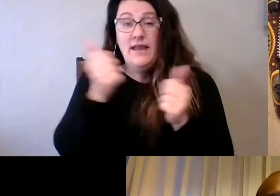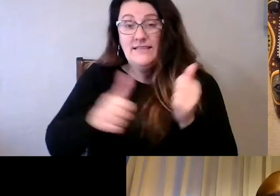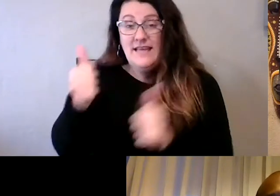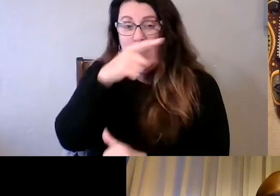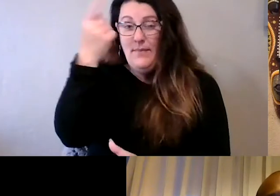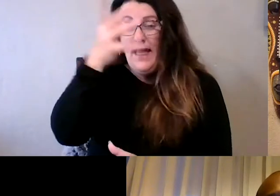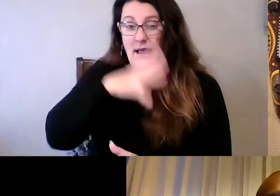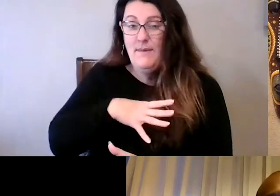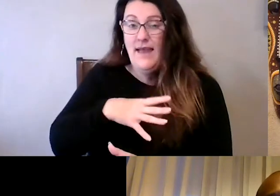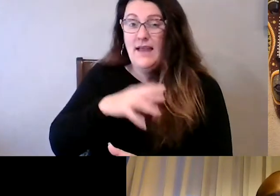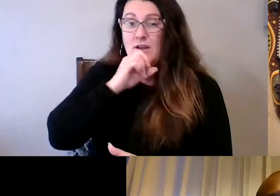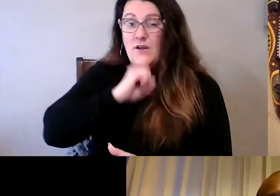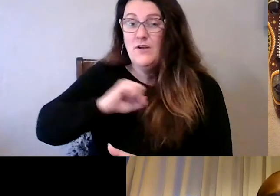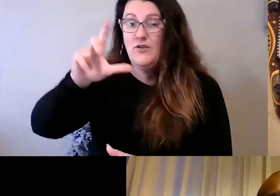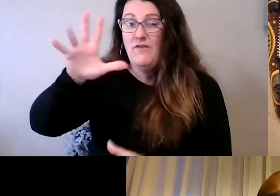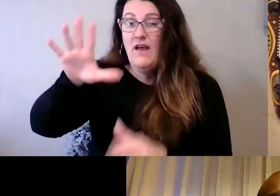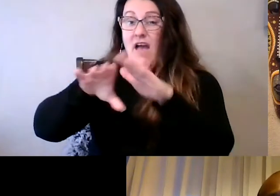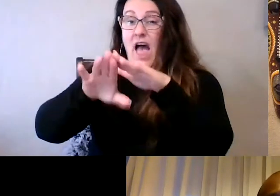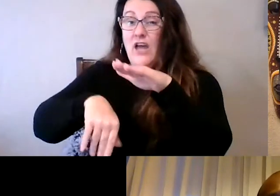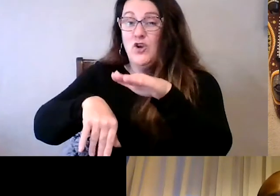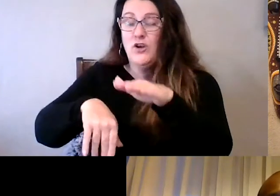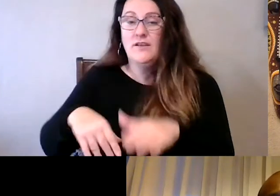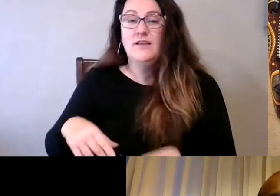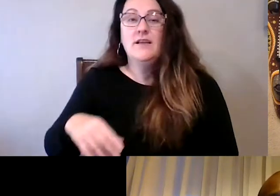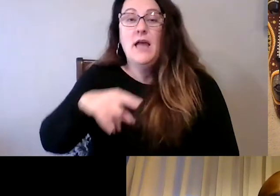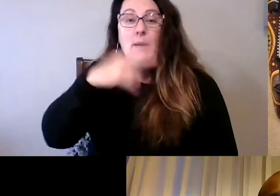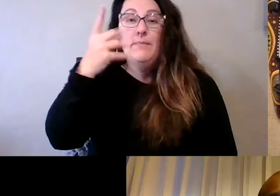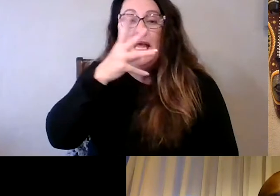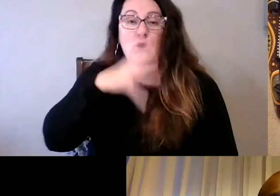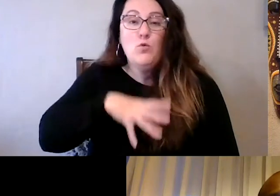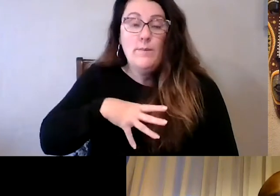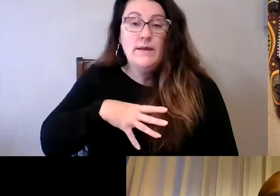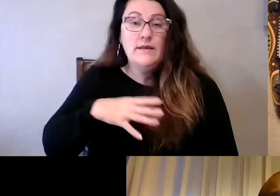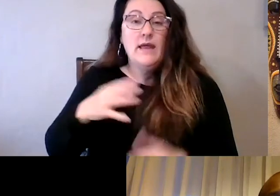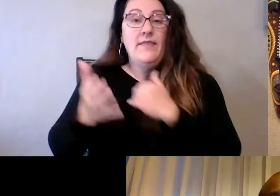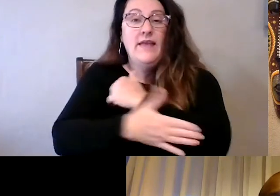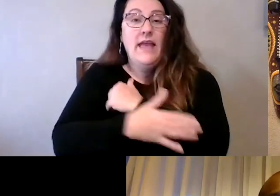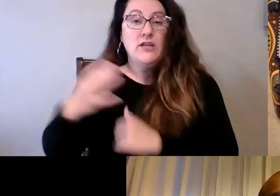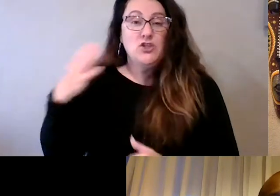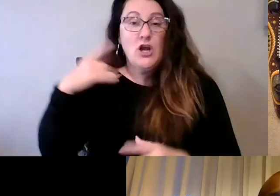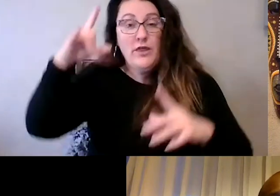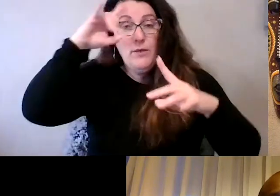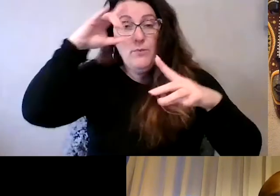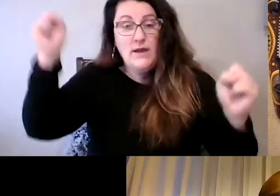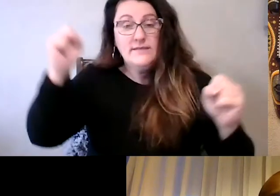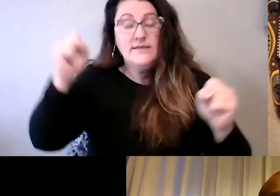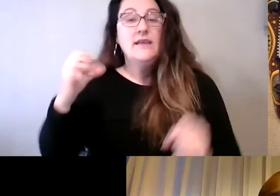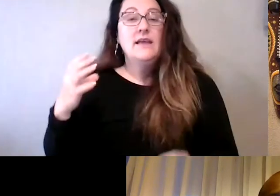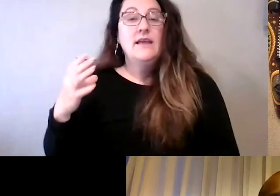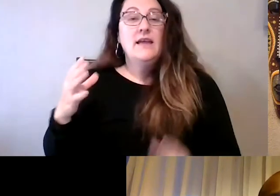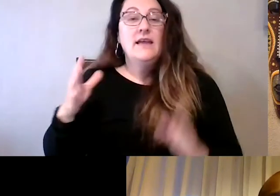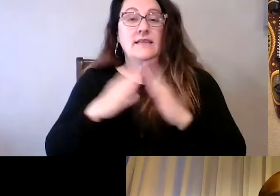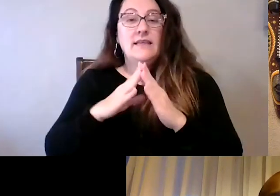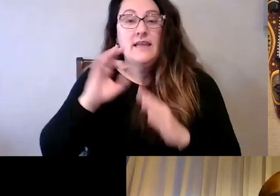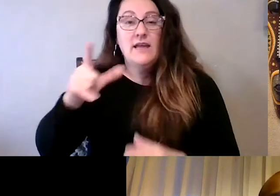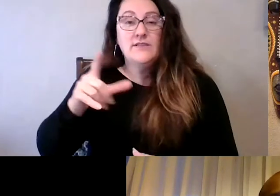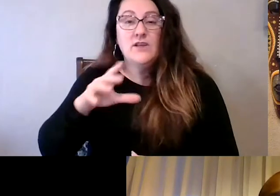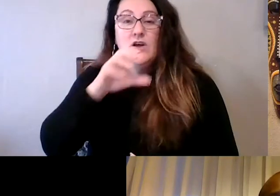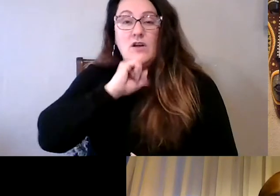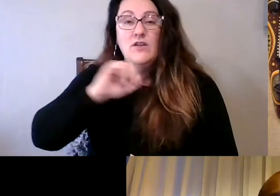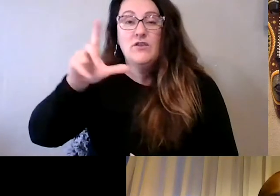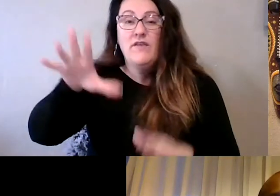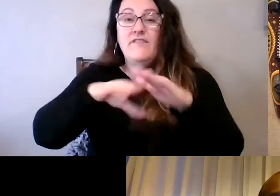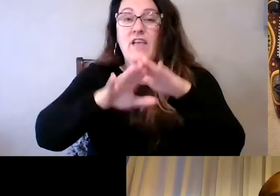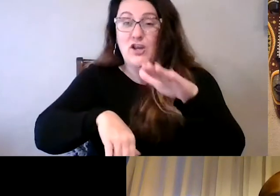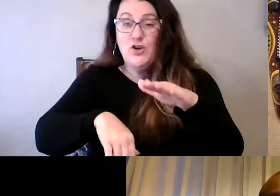man under 35. The county board chair is a Black woman under 35. The president of the city council is a Black man under 35. And as